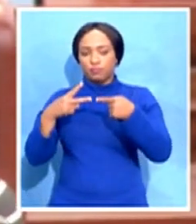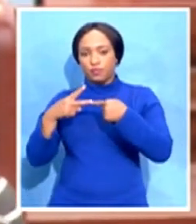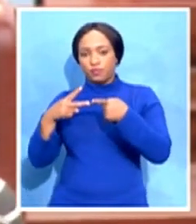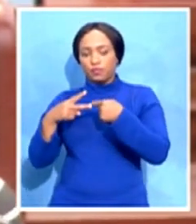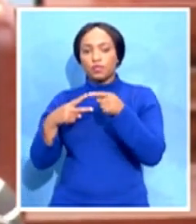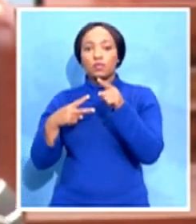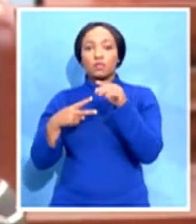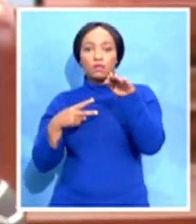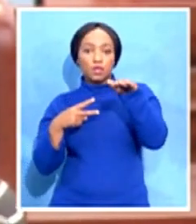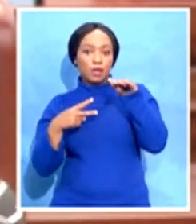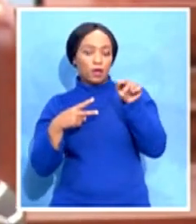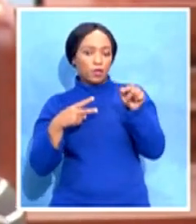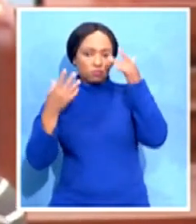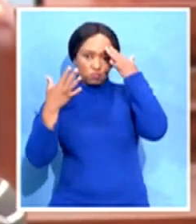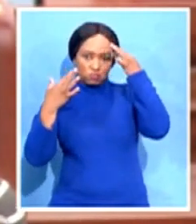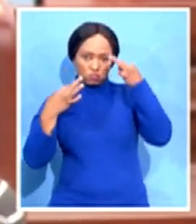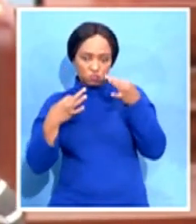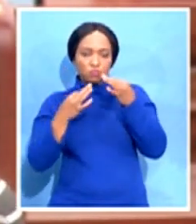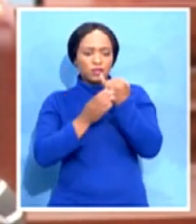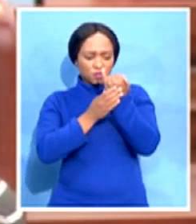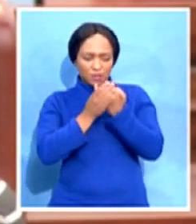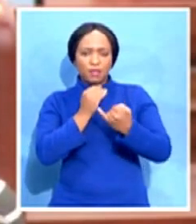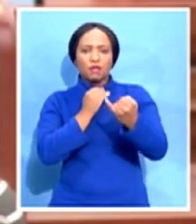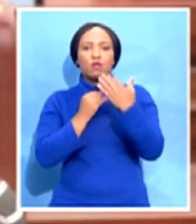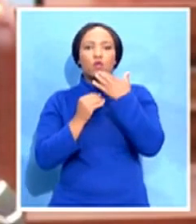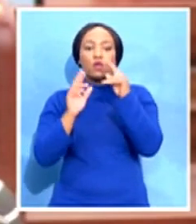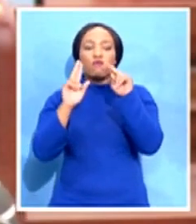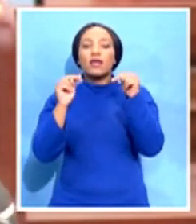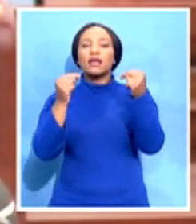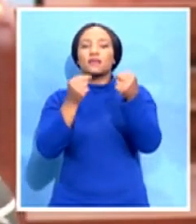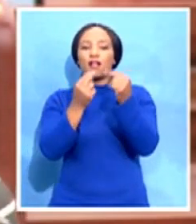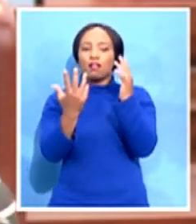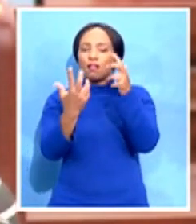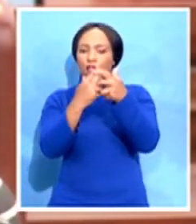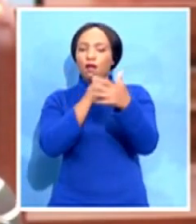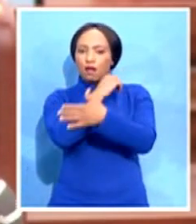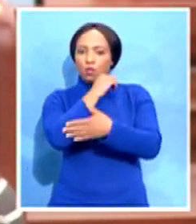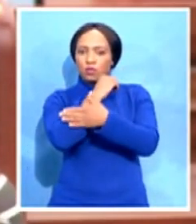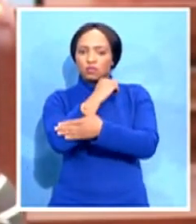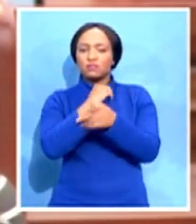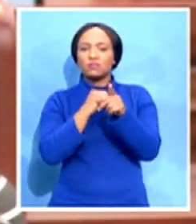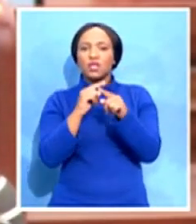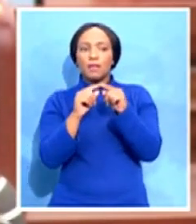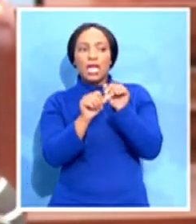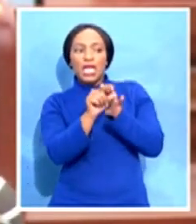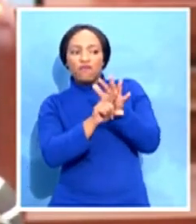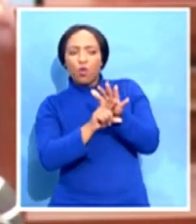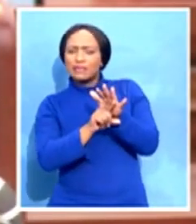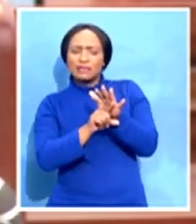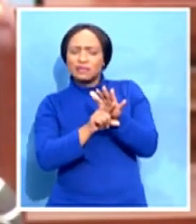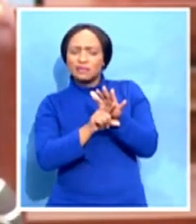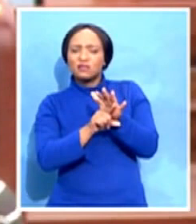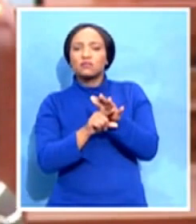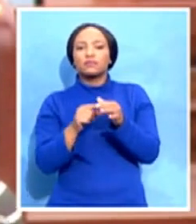independently in the national interest without undue influence. C, that the